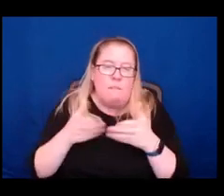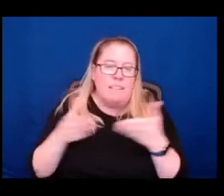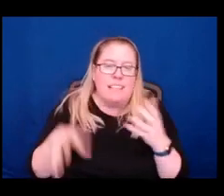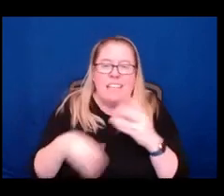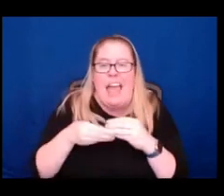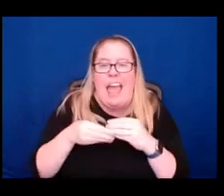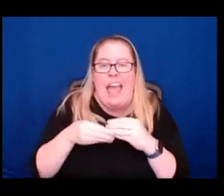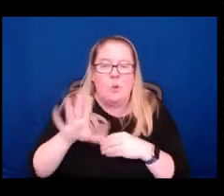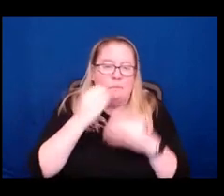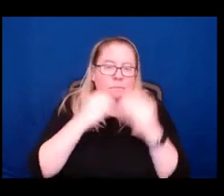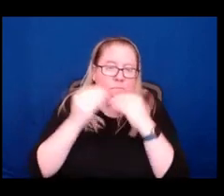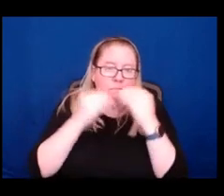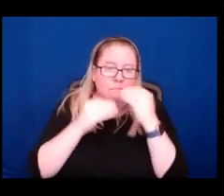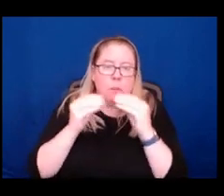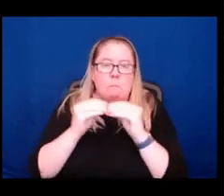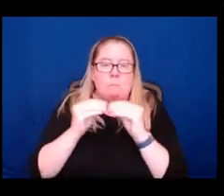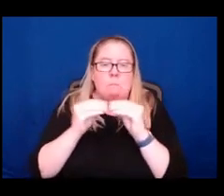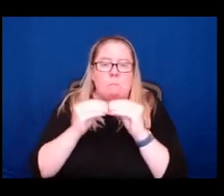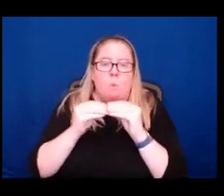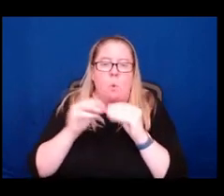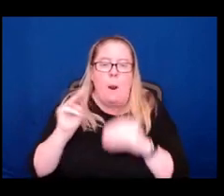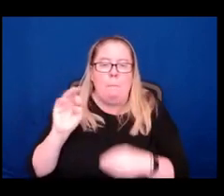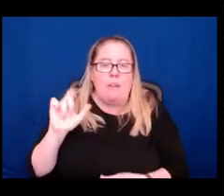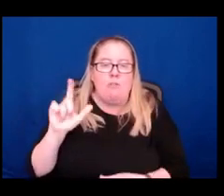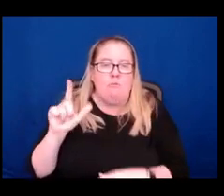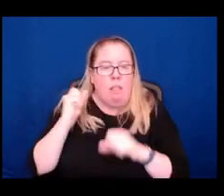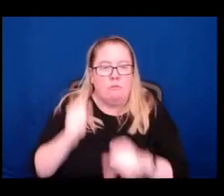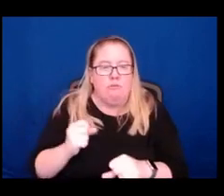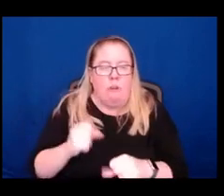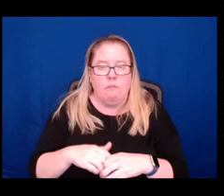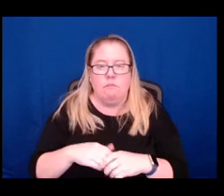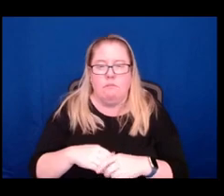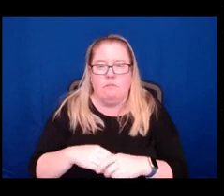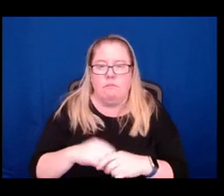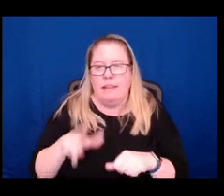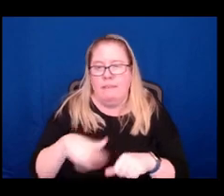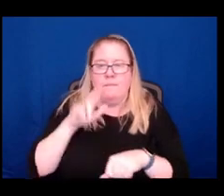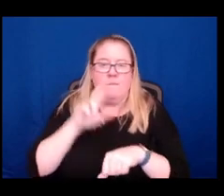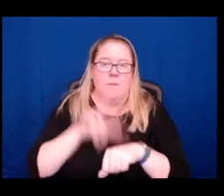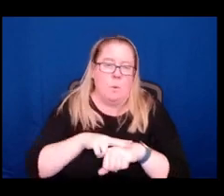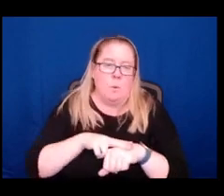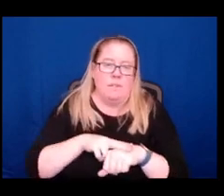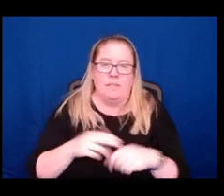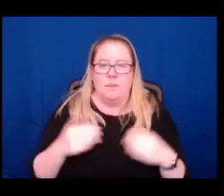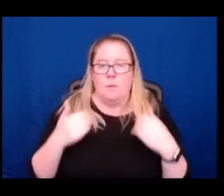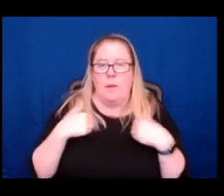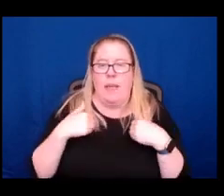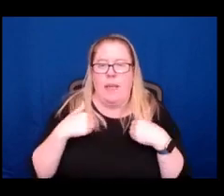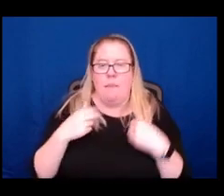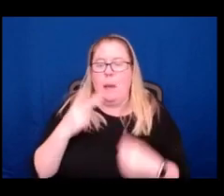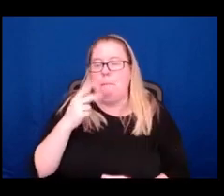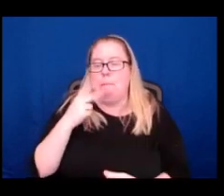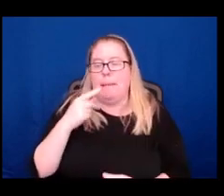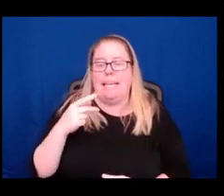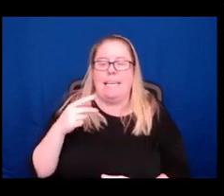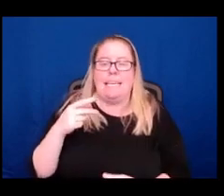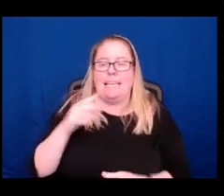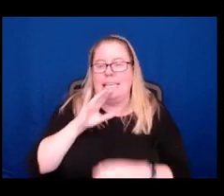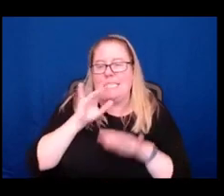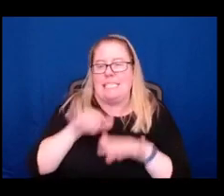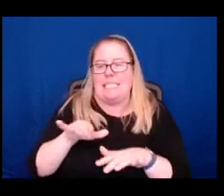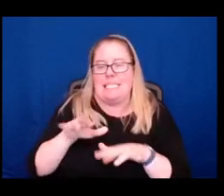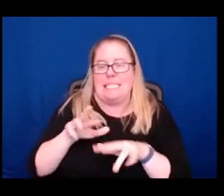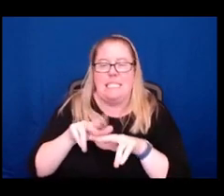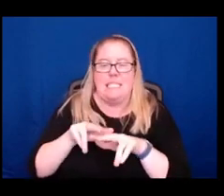make it more mineral dense. And of course, we've got some pink Himalayan sea salt, which we'll add.